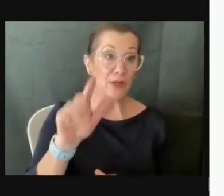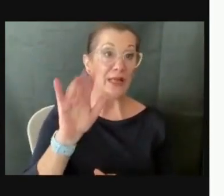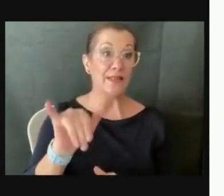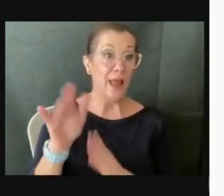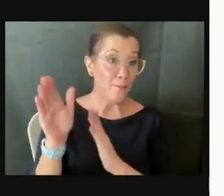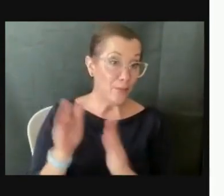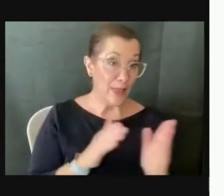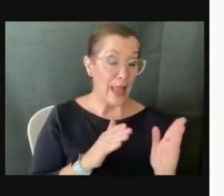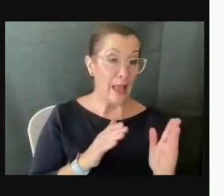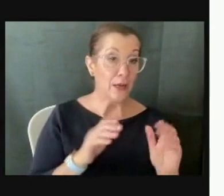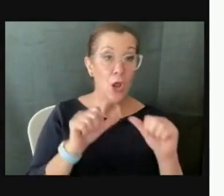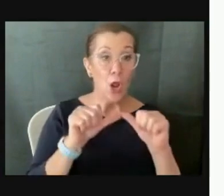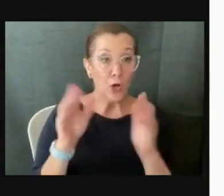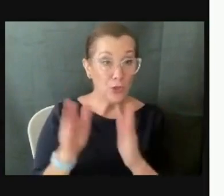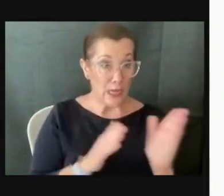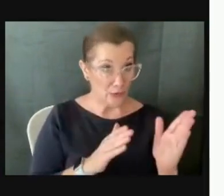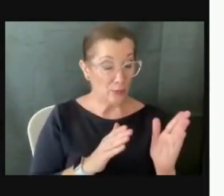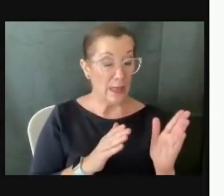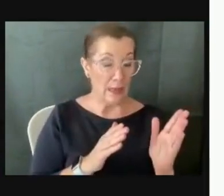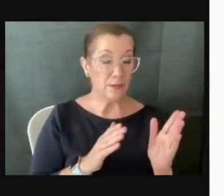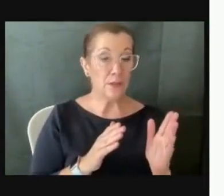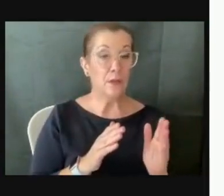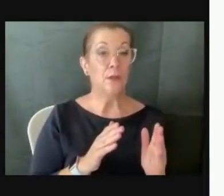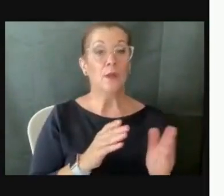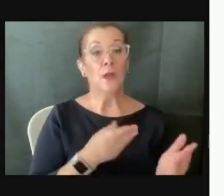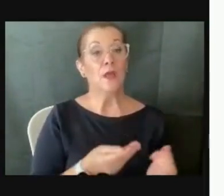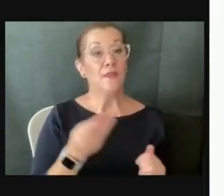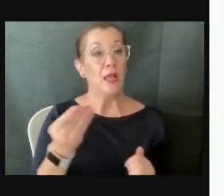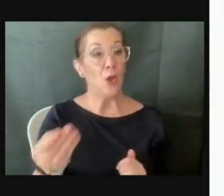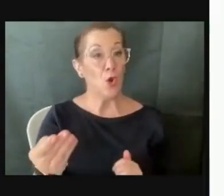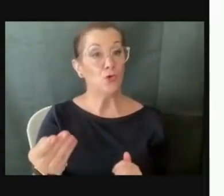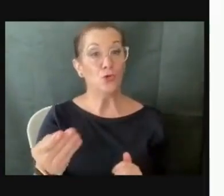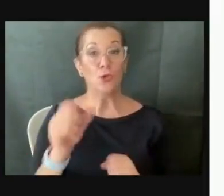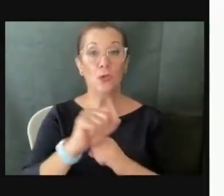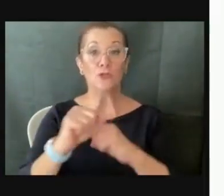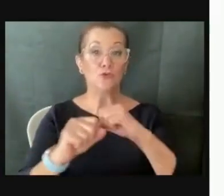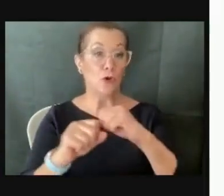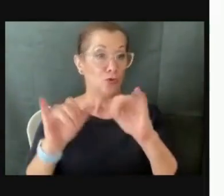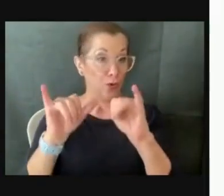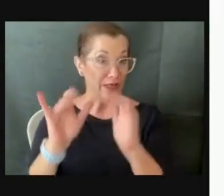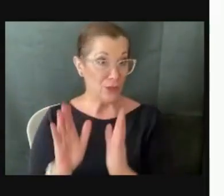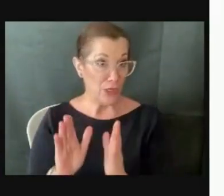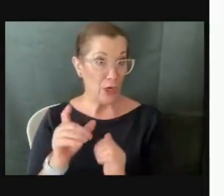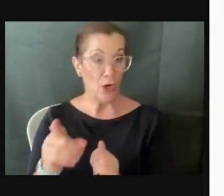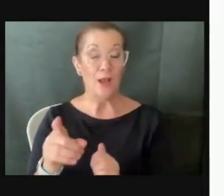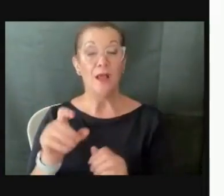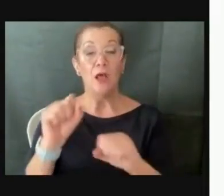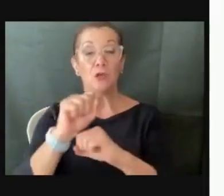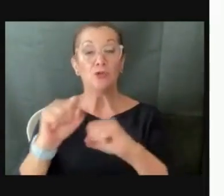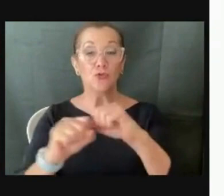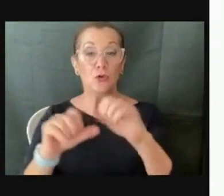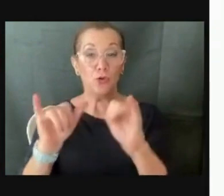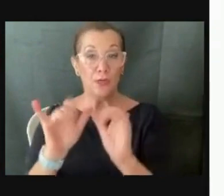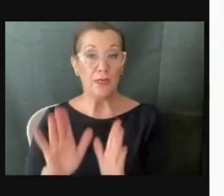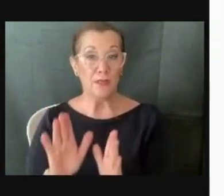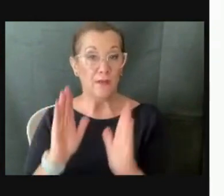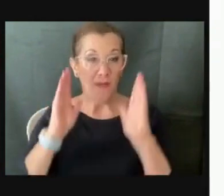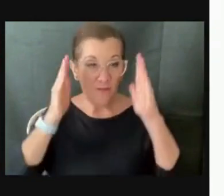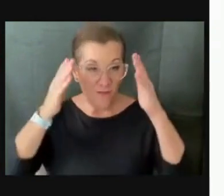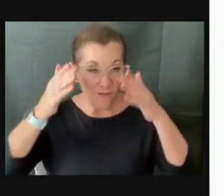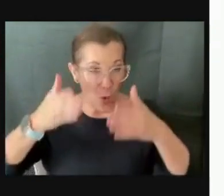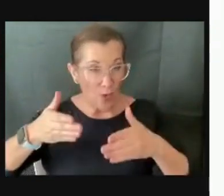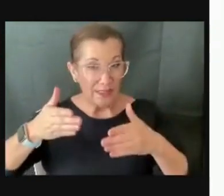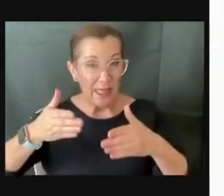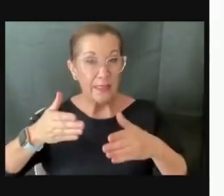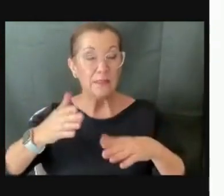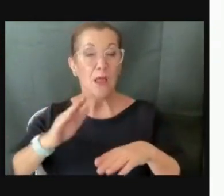those architectural plan sets go to a structural engineer, and the structural engineer typically focuses